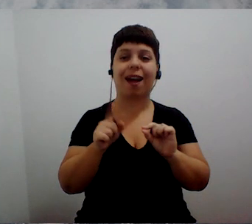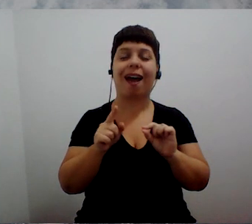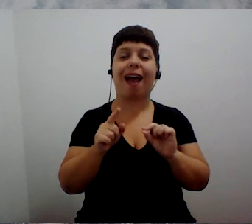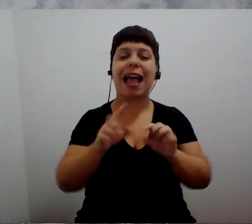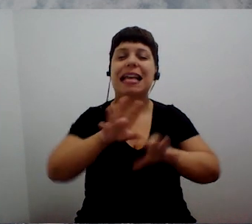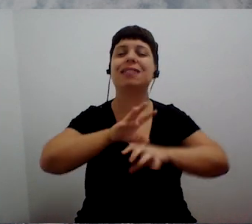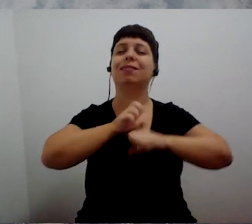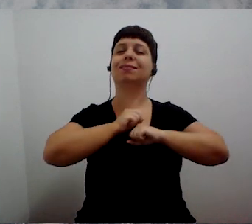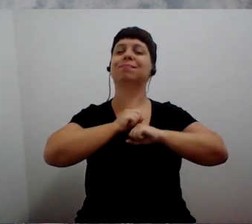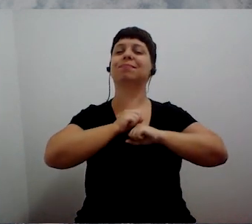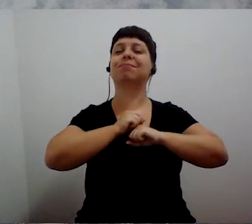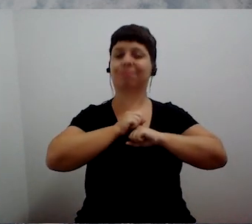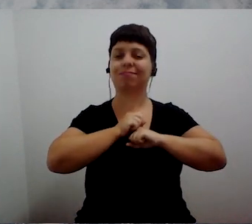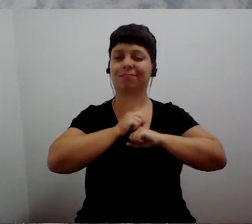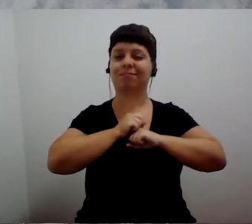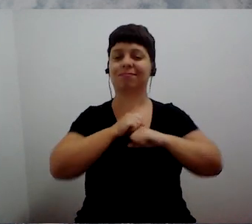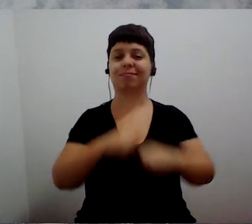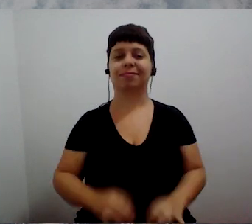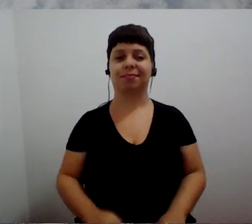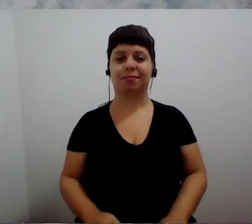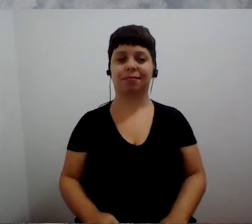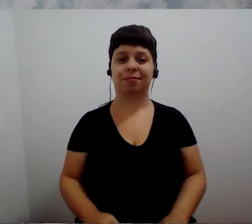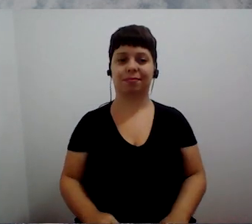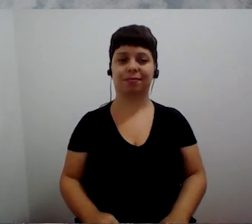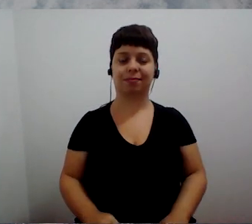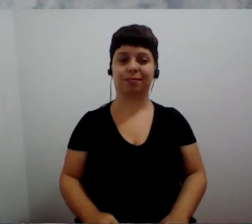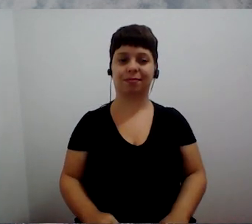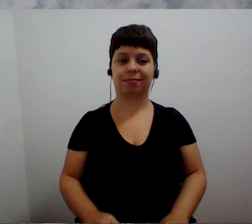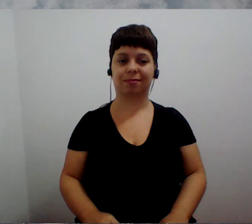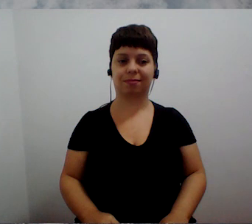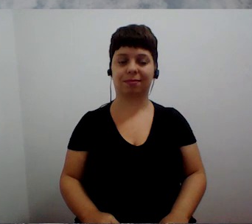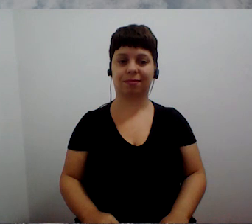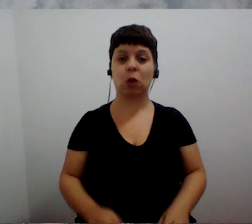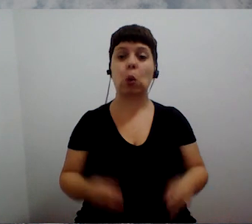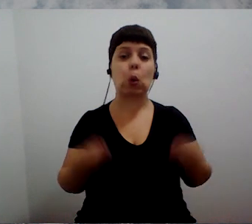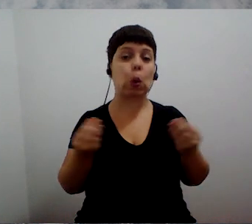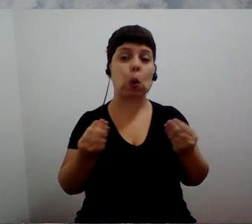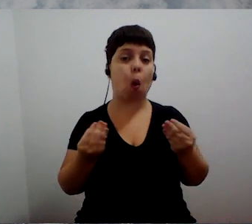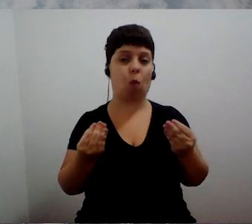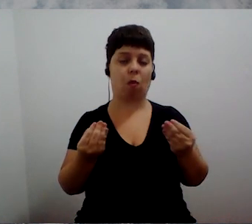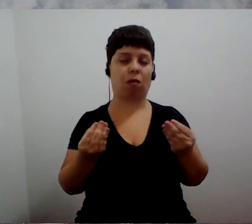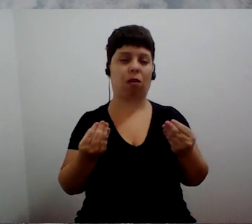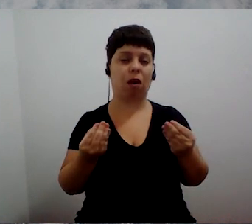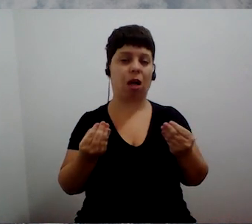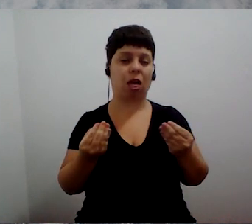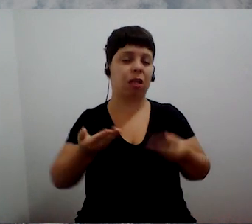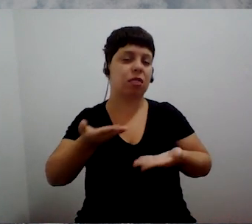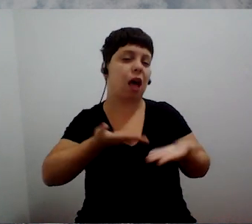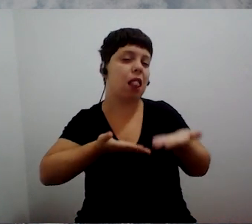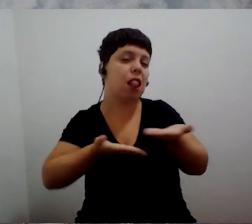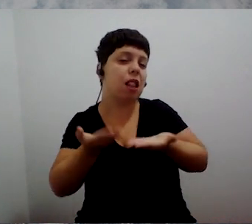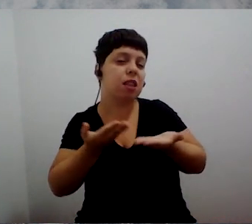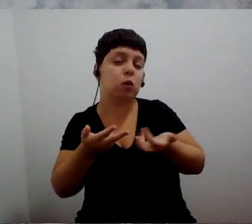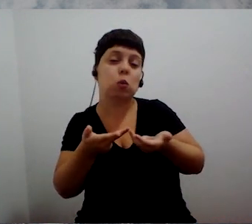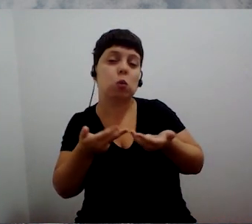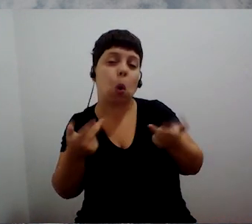inspiration. Né? It's about how are we tackling some issues related to the ocean. So I